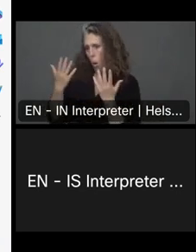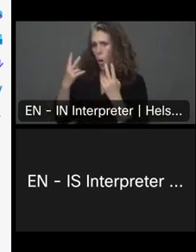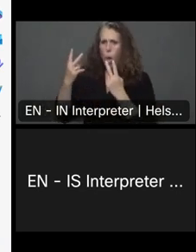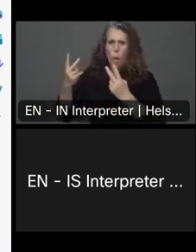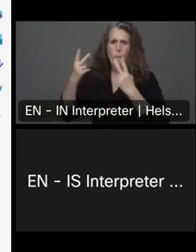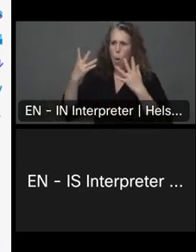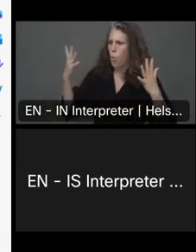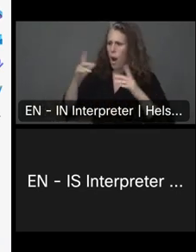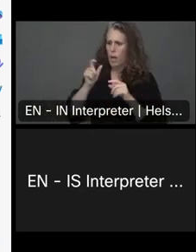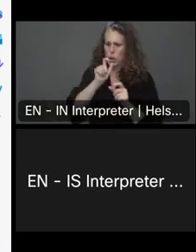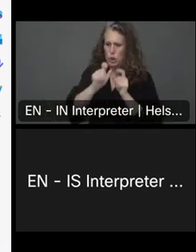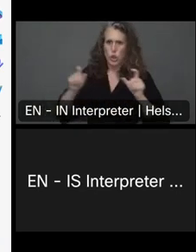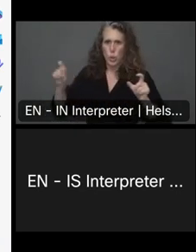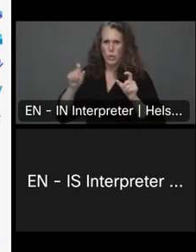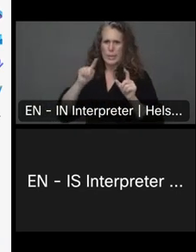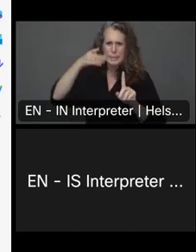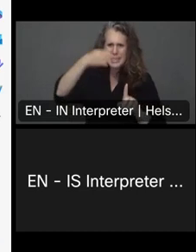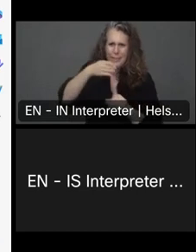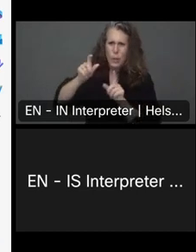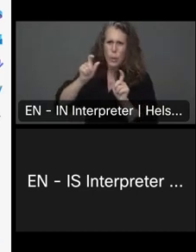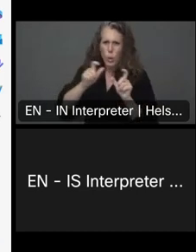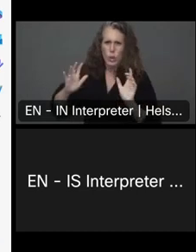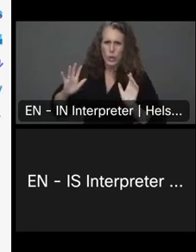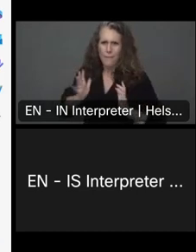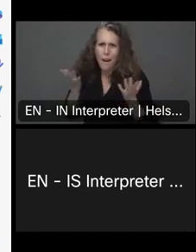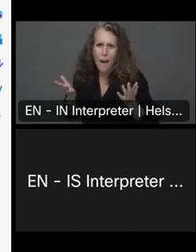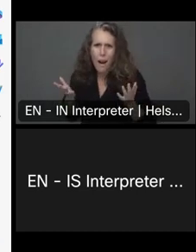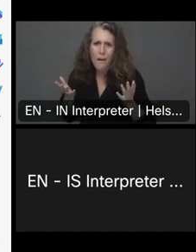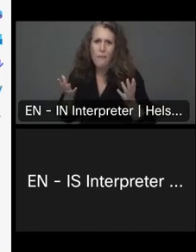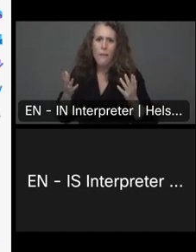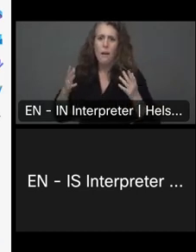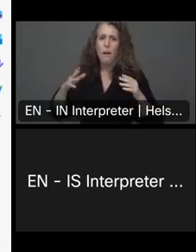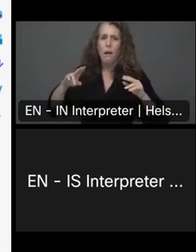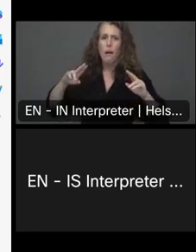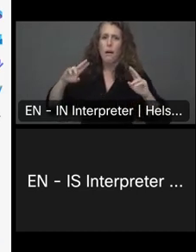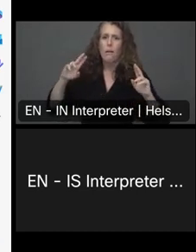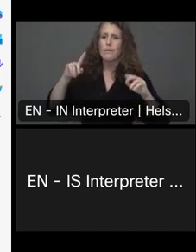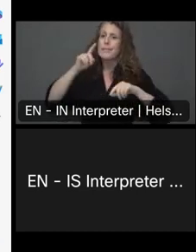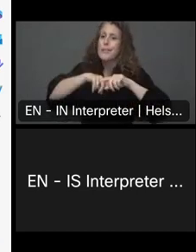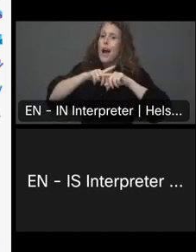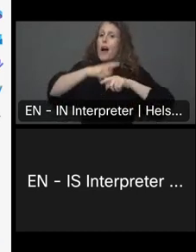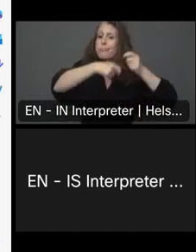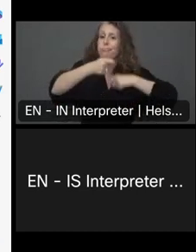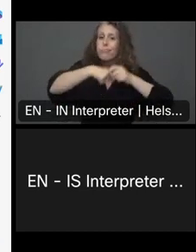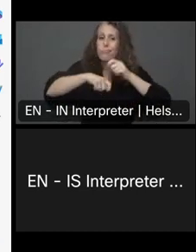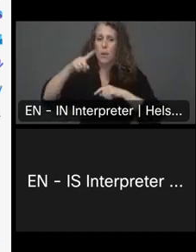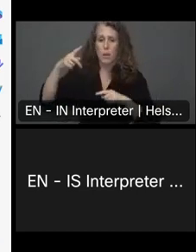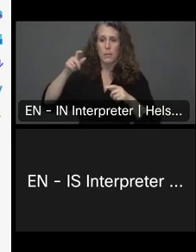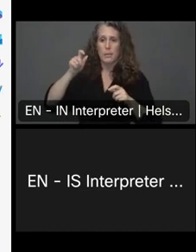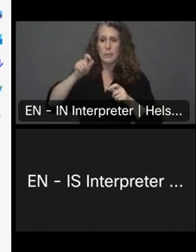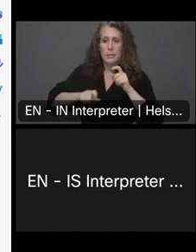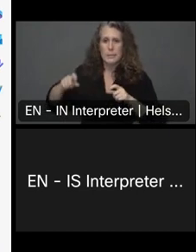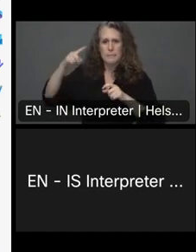of certain words, mere novelty and fashion may be added, for there is in the mind of man a strong love for